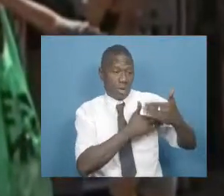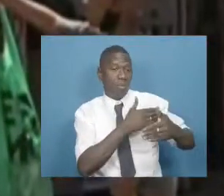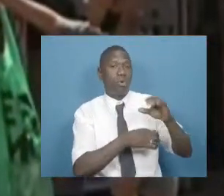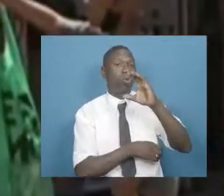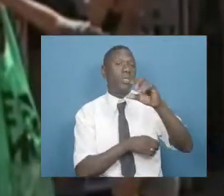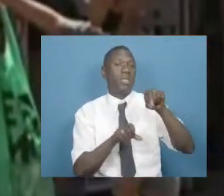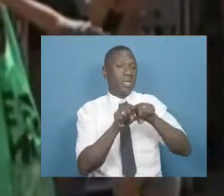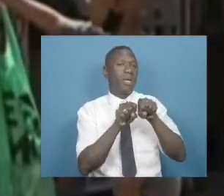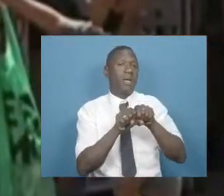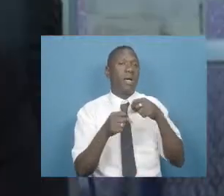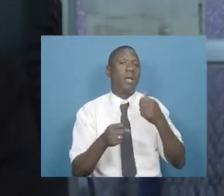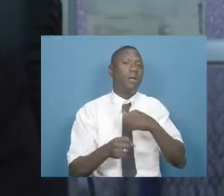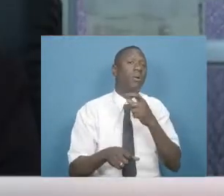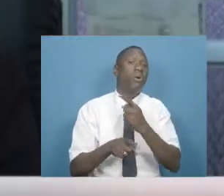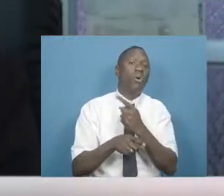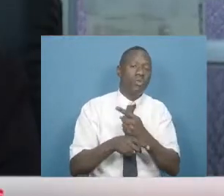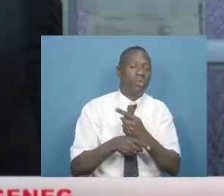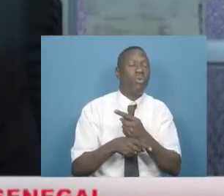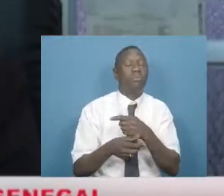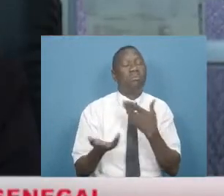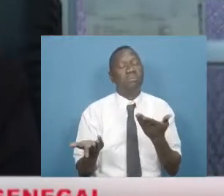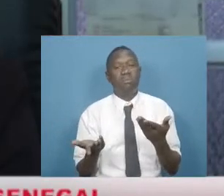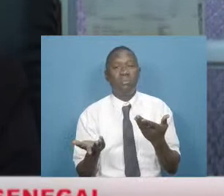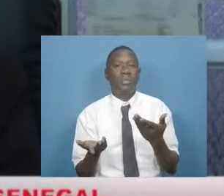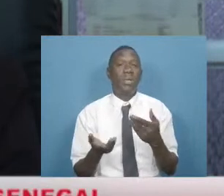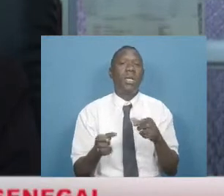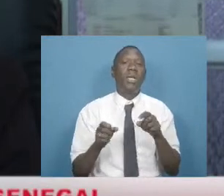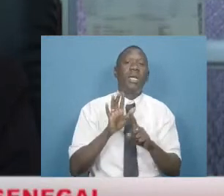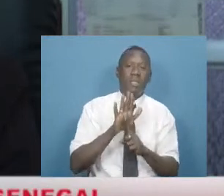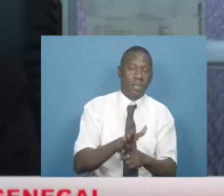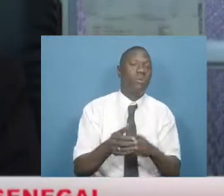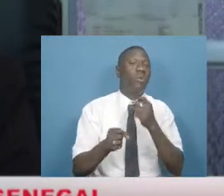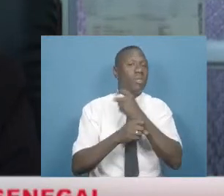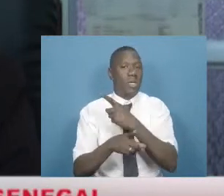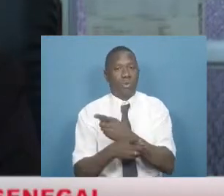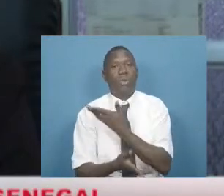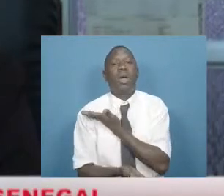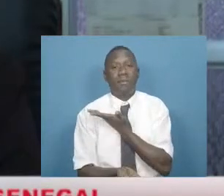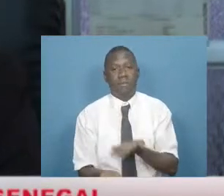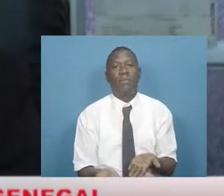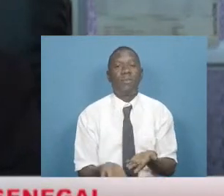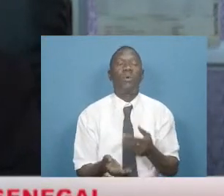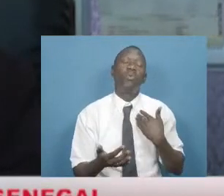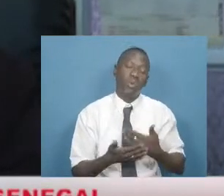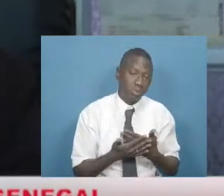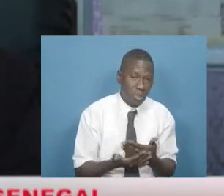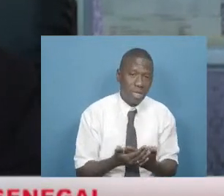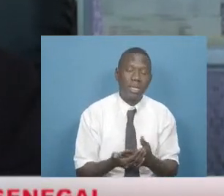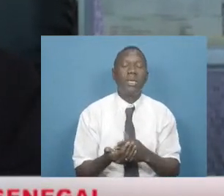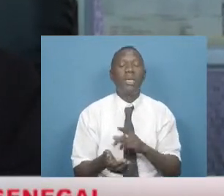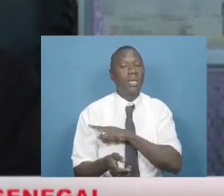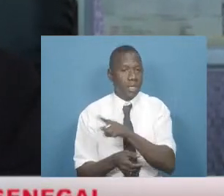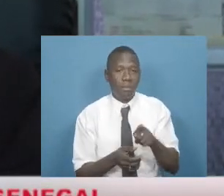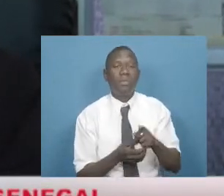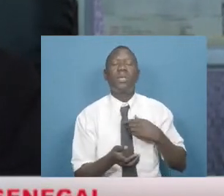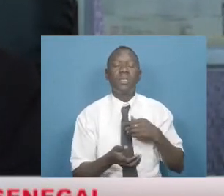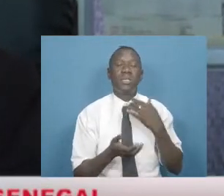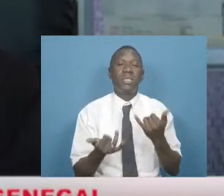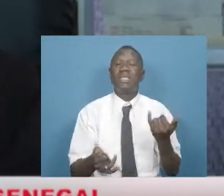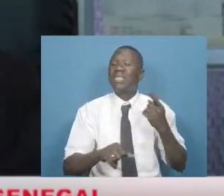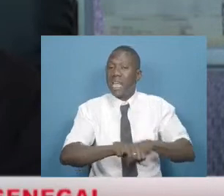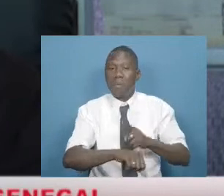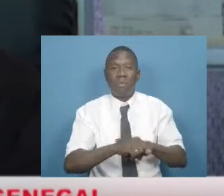country in Senegal, and as well as also other countries in like Sierra Leone. We want to assure them that since the